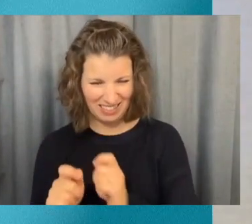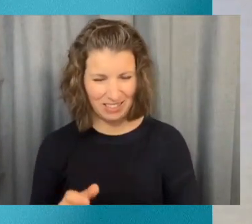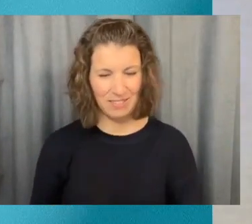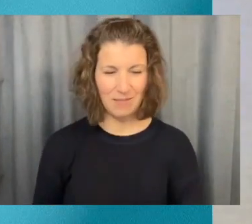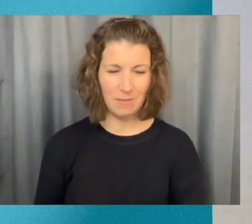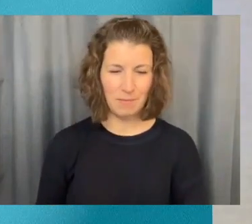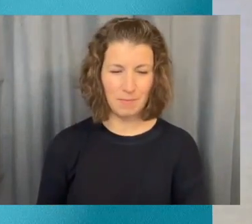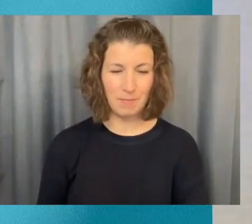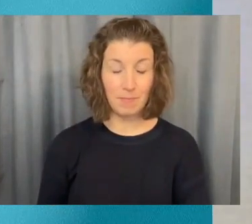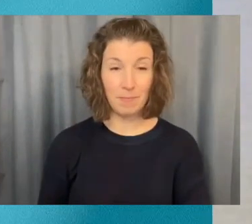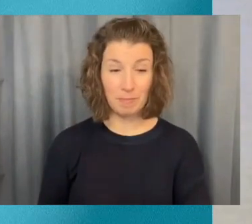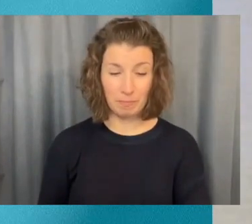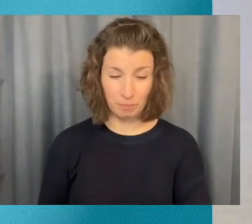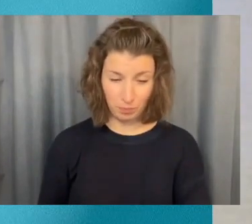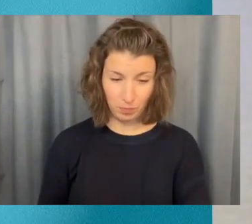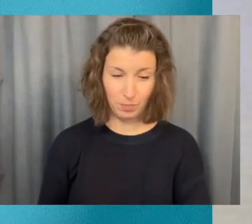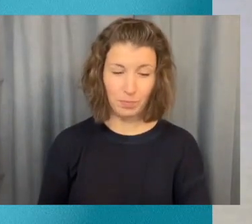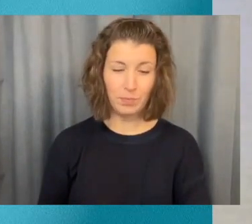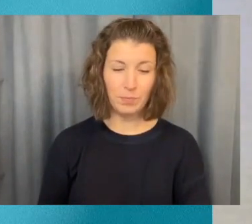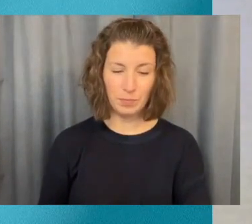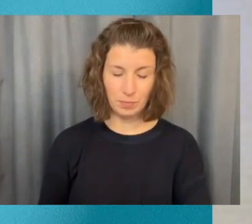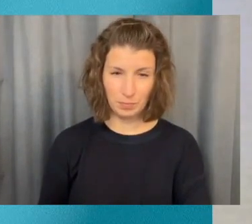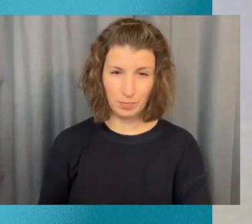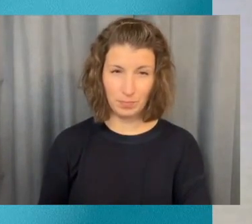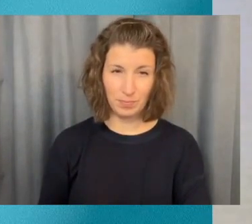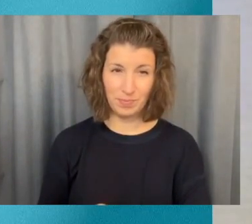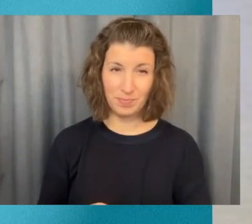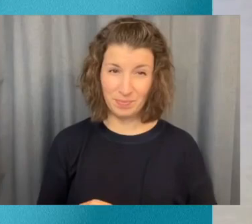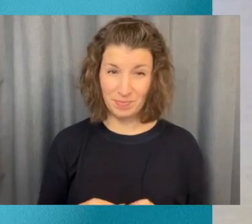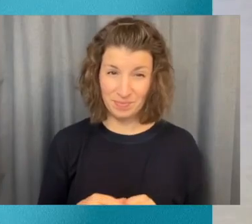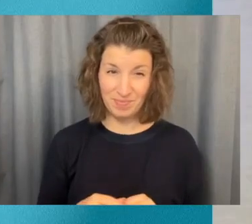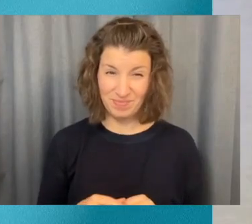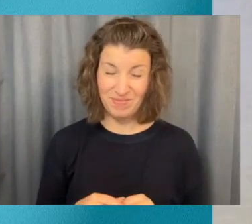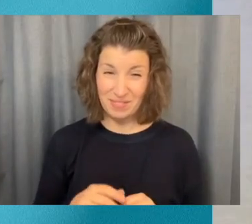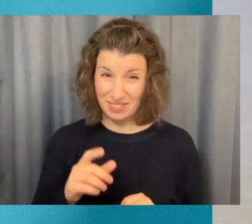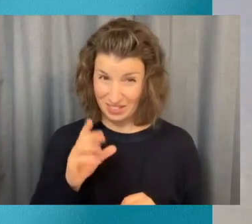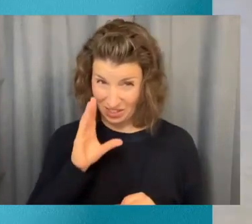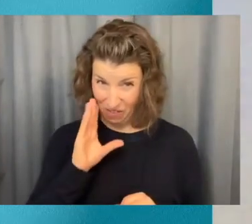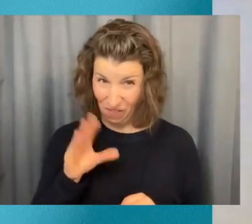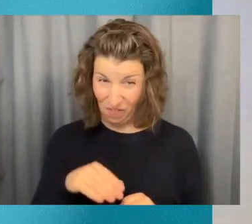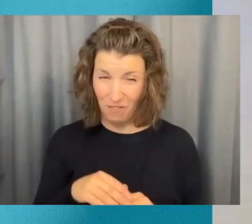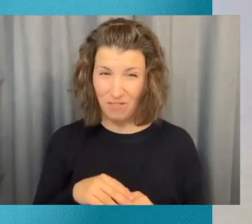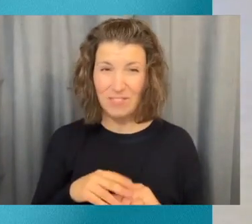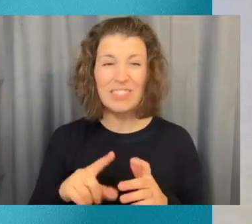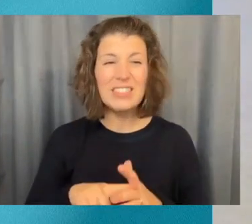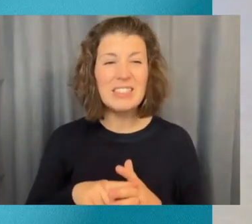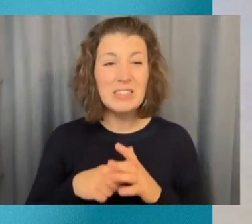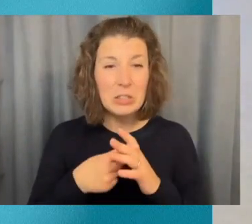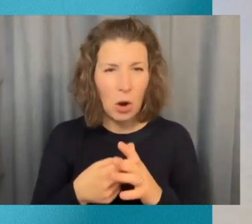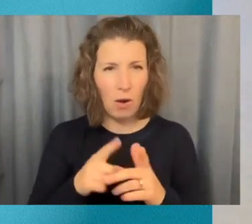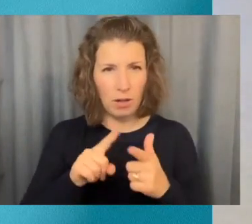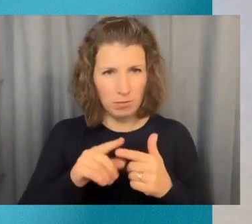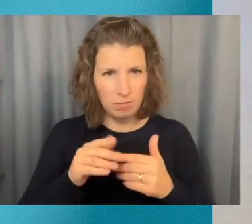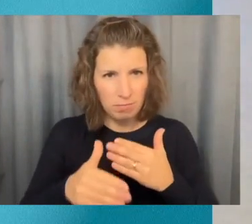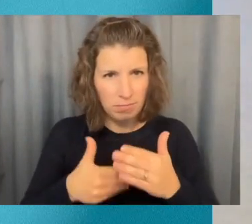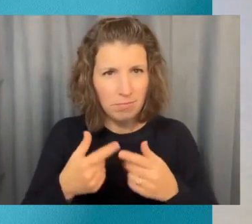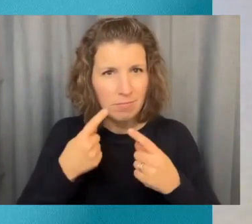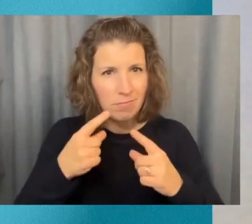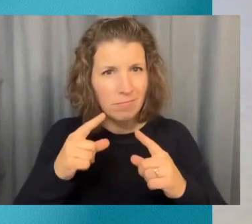Believe it or not, it's starting to get some traction. That's what I'm most excited about.